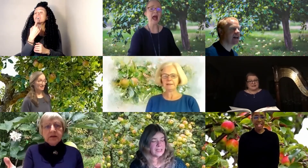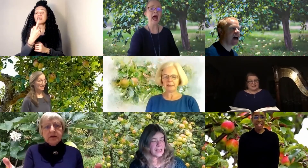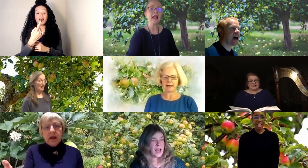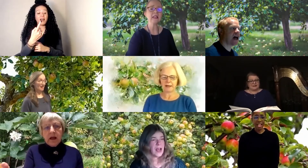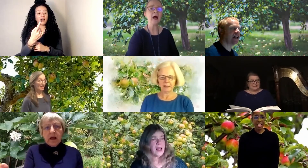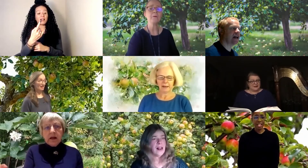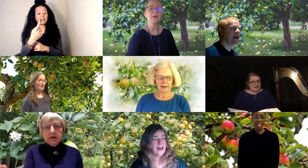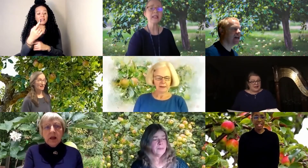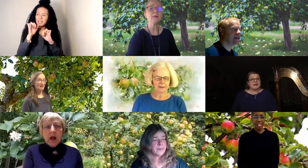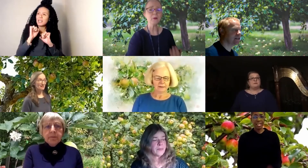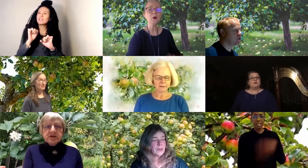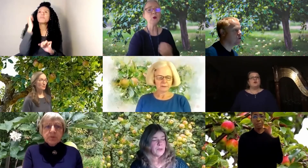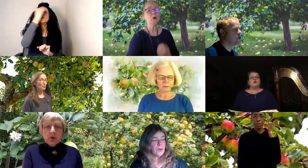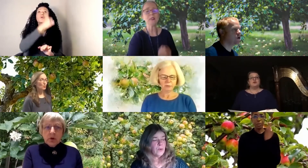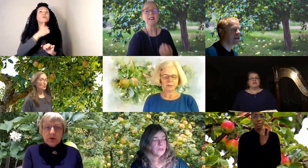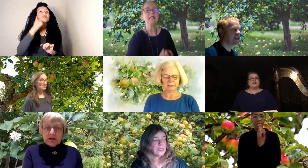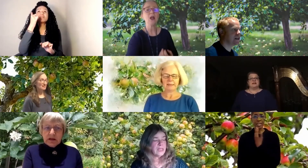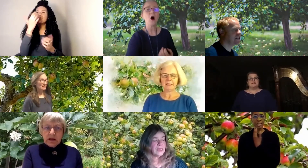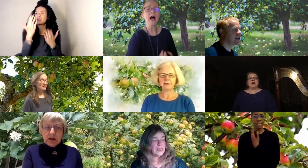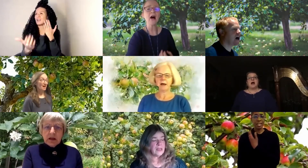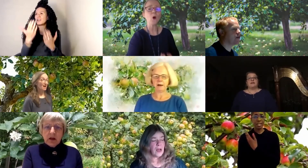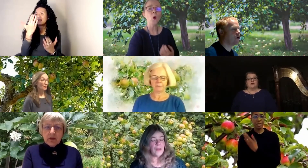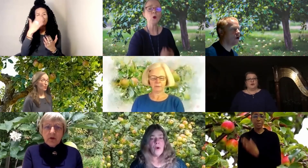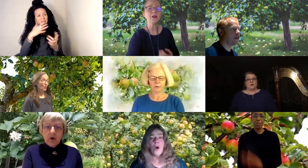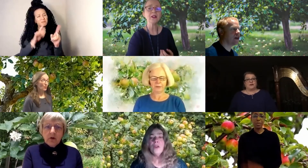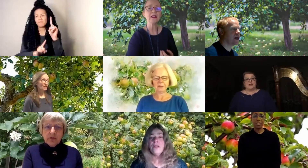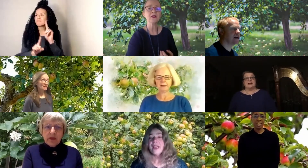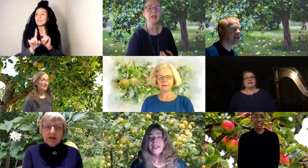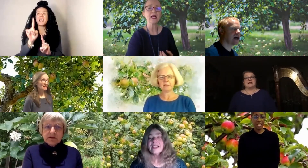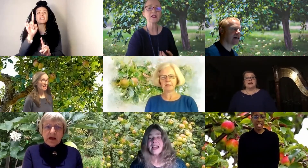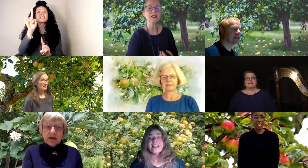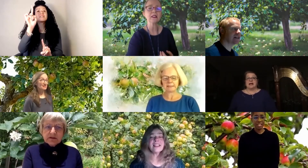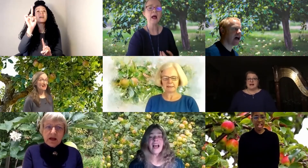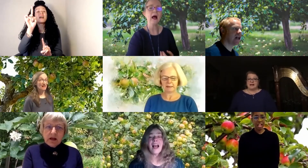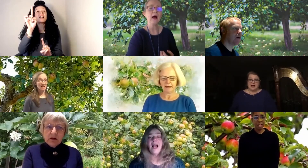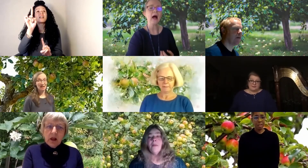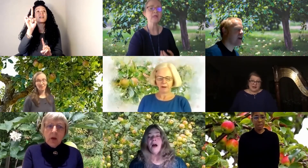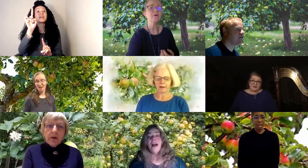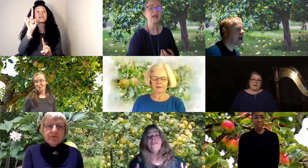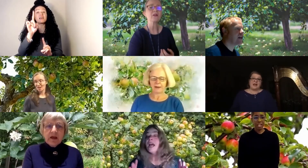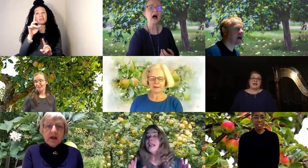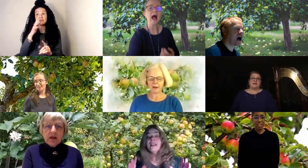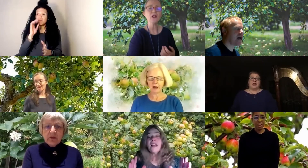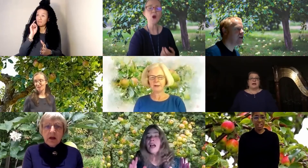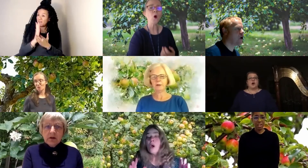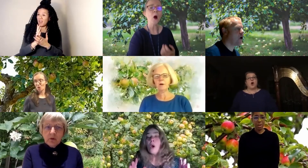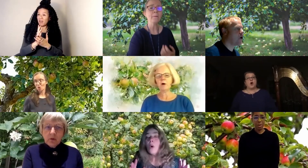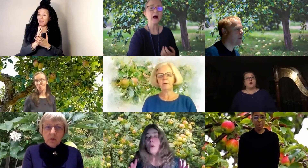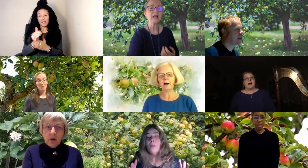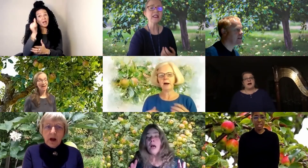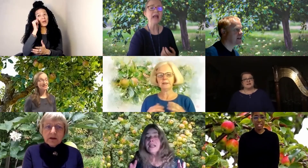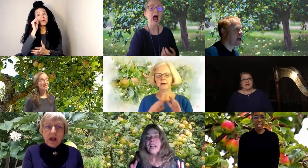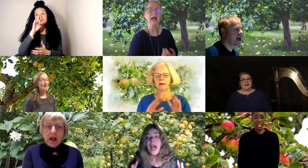can tell. His beauty doth all things excel, by faith I